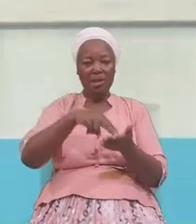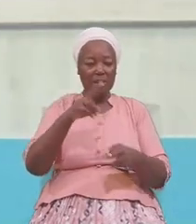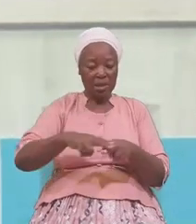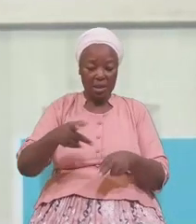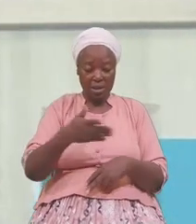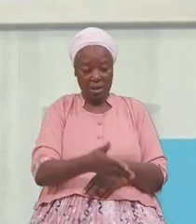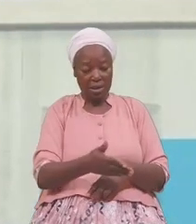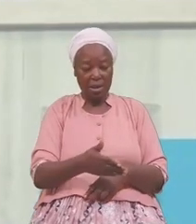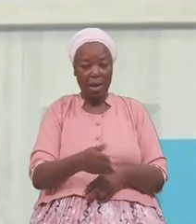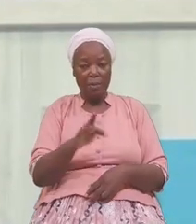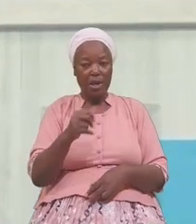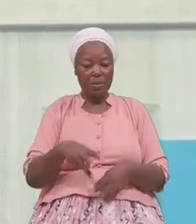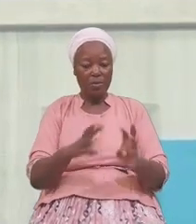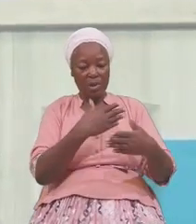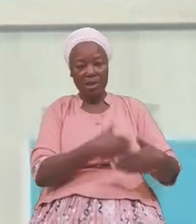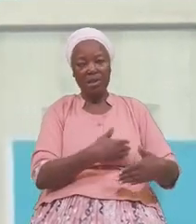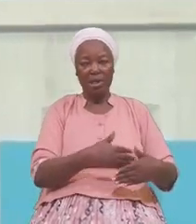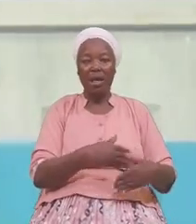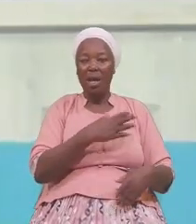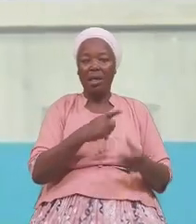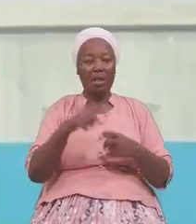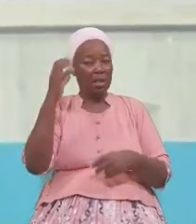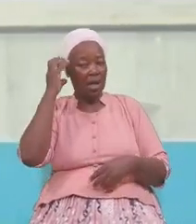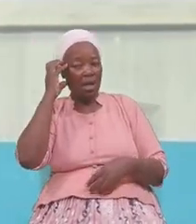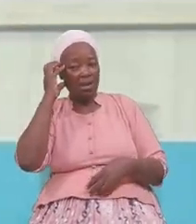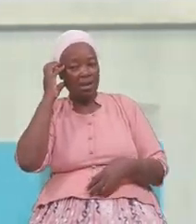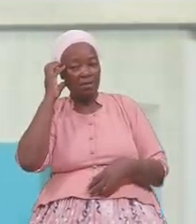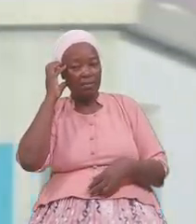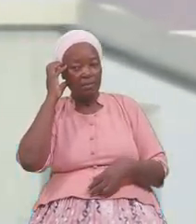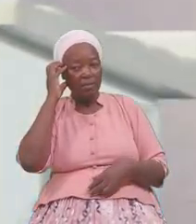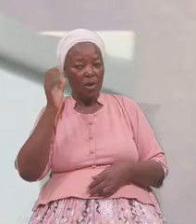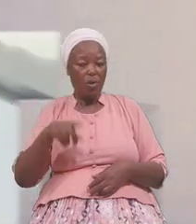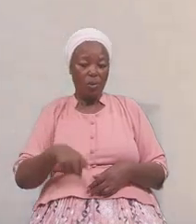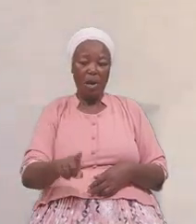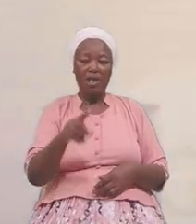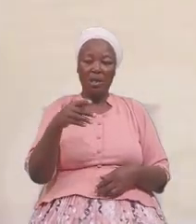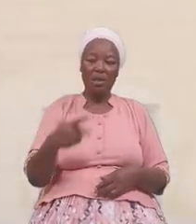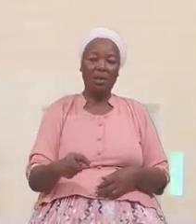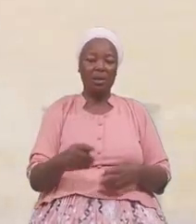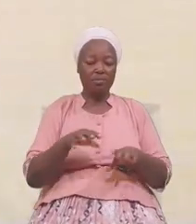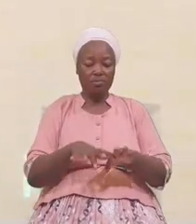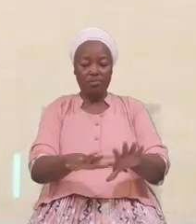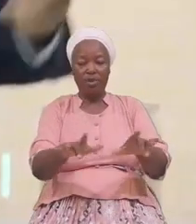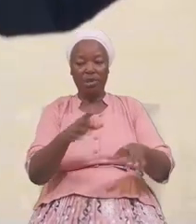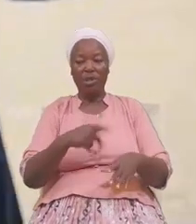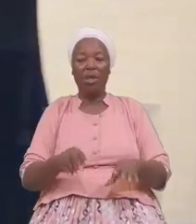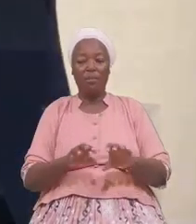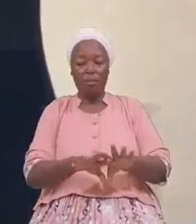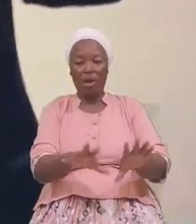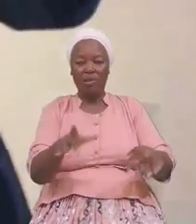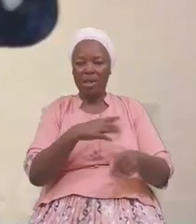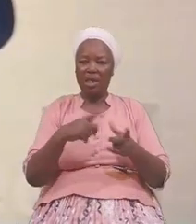sitting by the wayside, and he heard why the multitude, why the crowd, and he